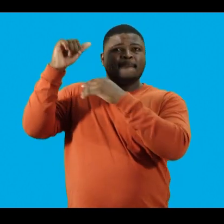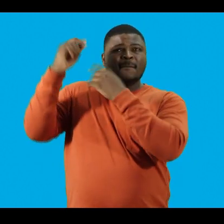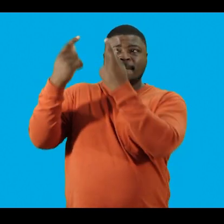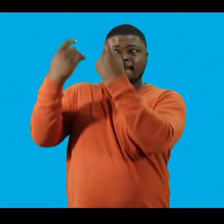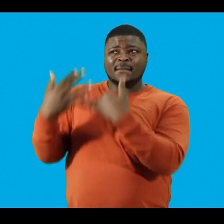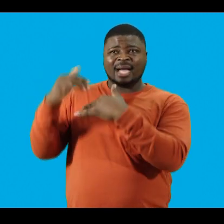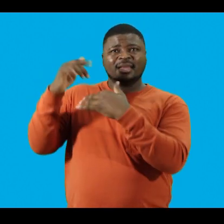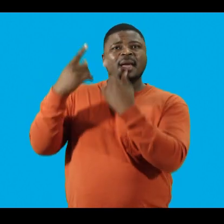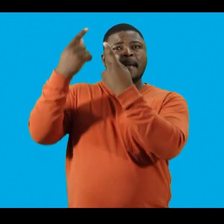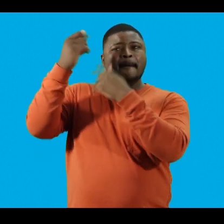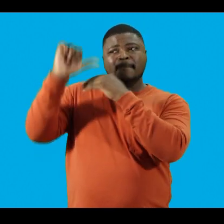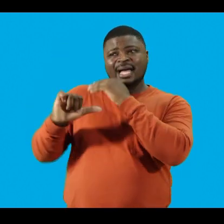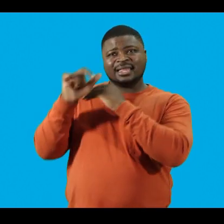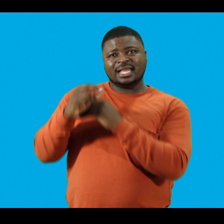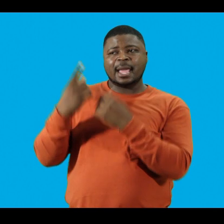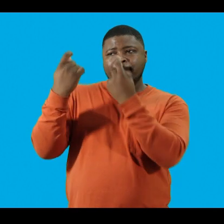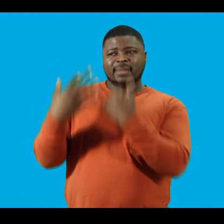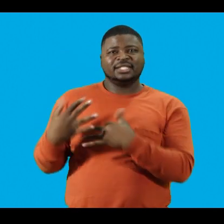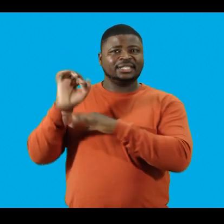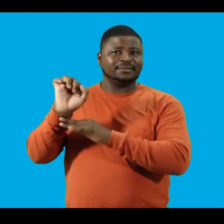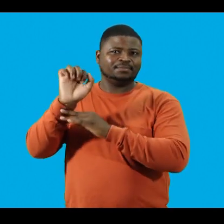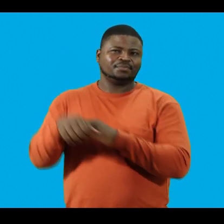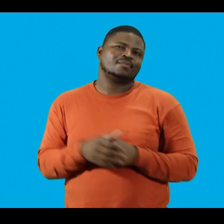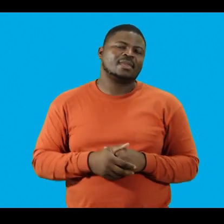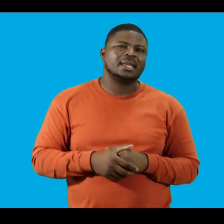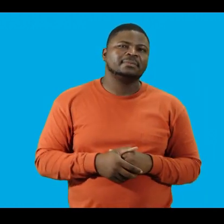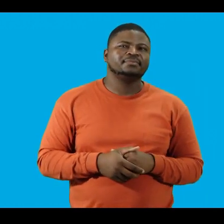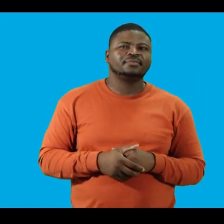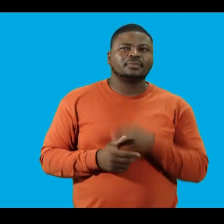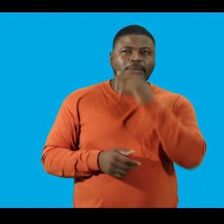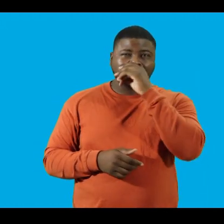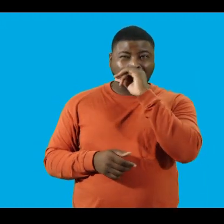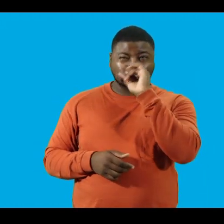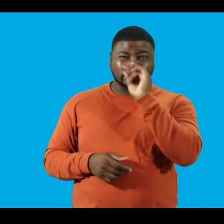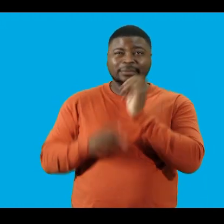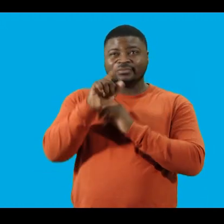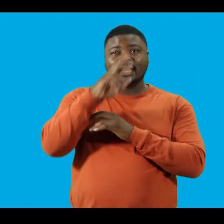missing value D is there, and remember, a budget